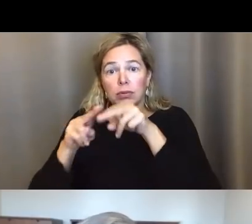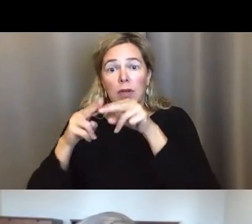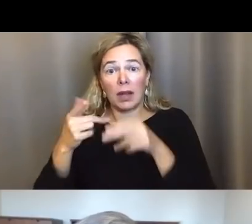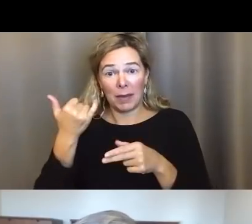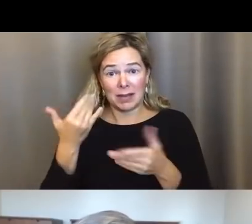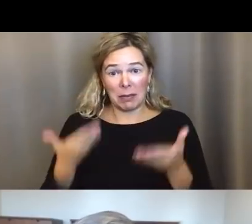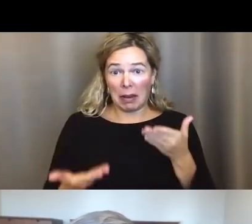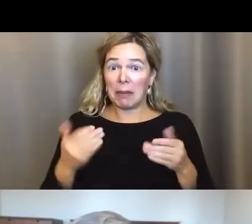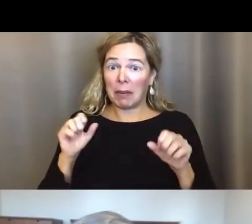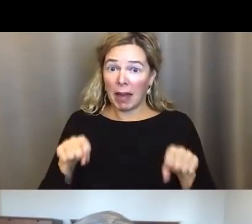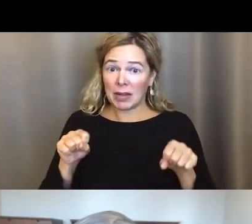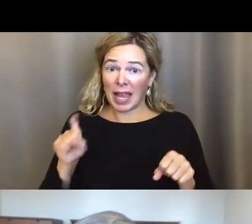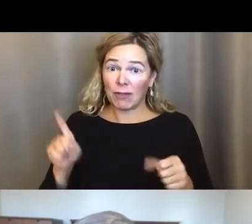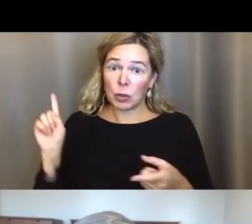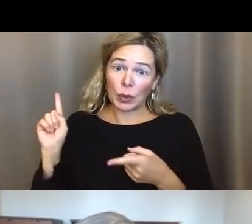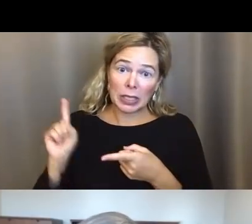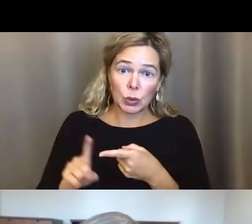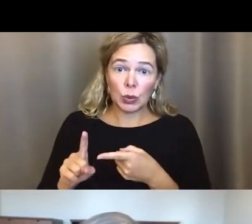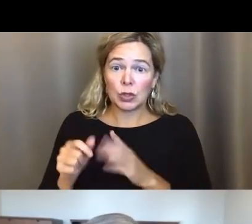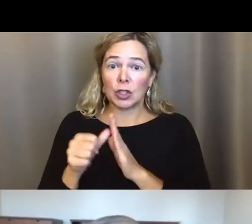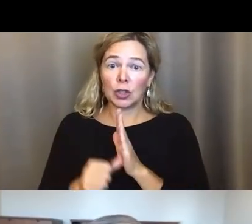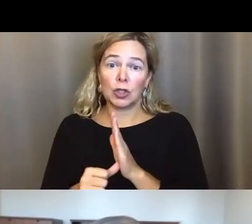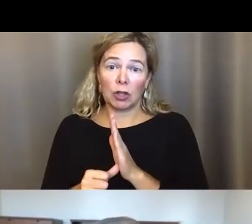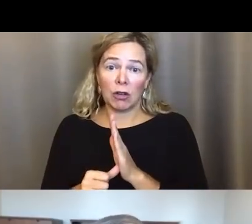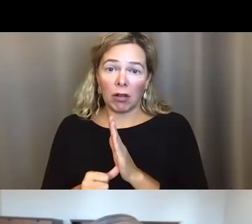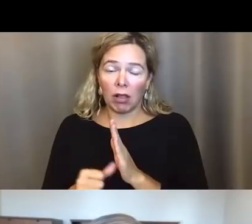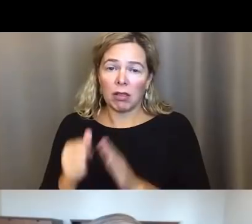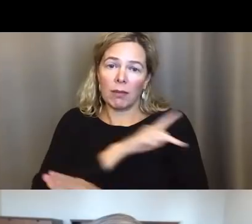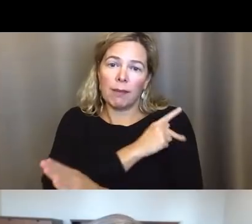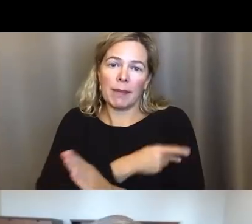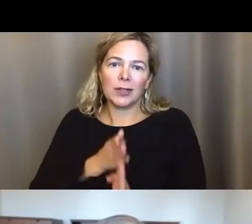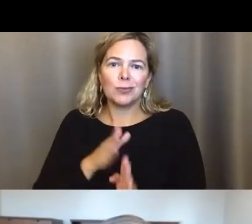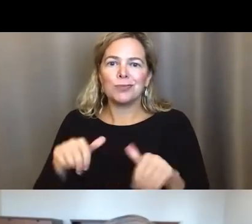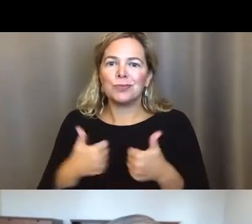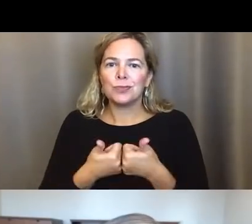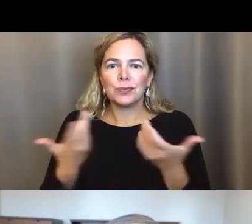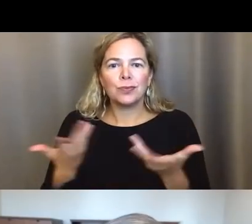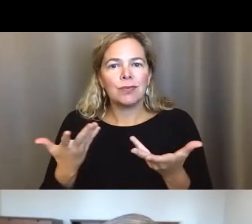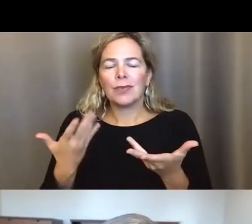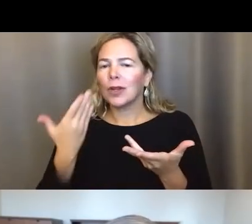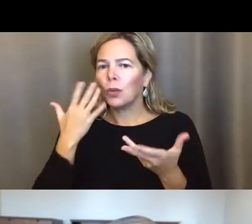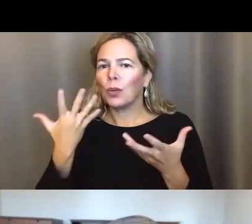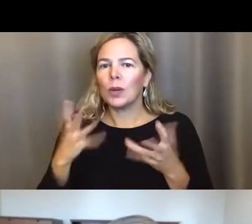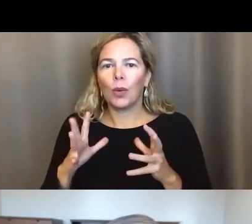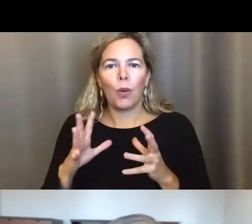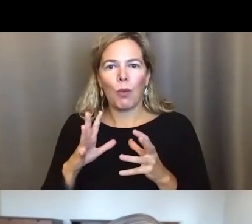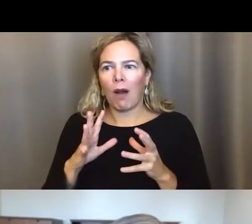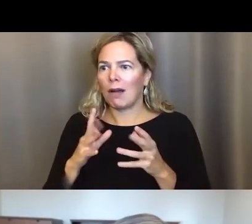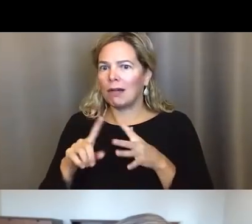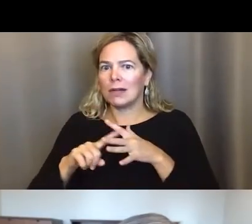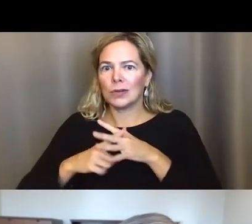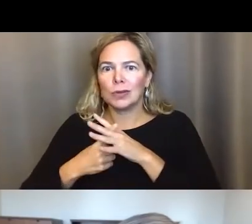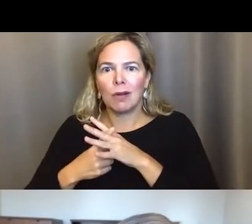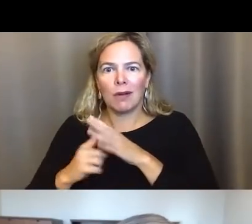reduce surgical patients, one of the challenges, of course, is we do not want to go into the fall